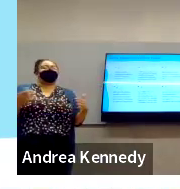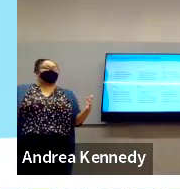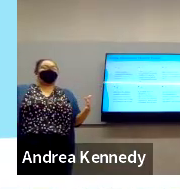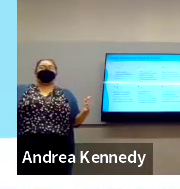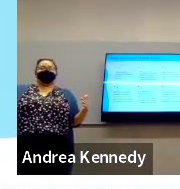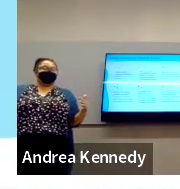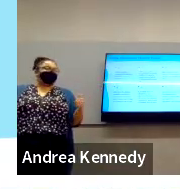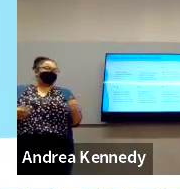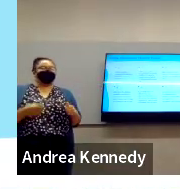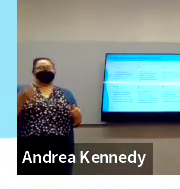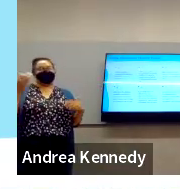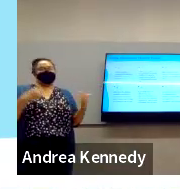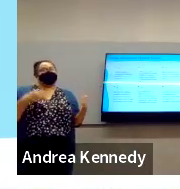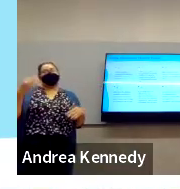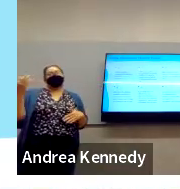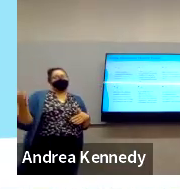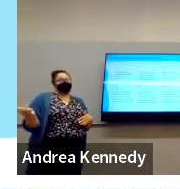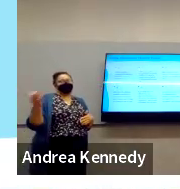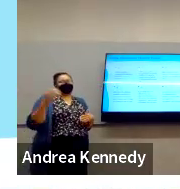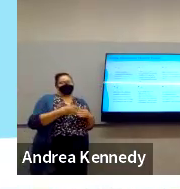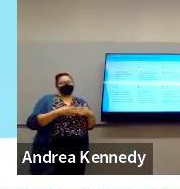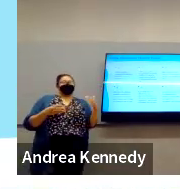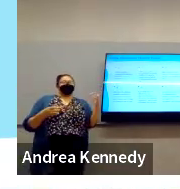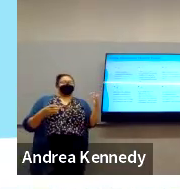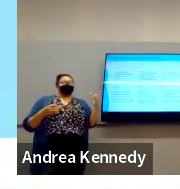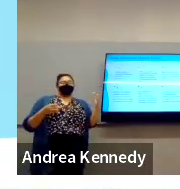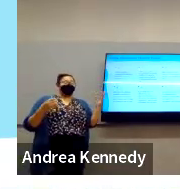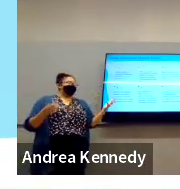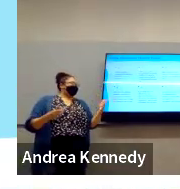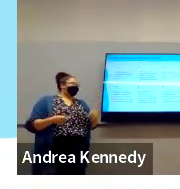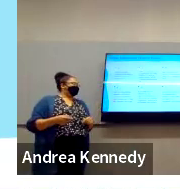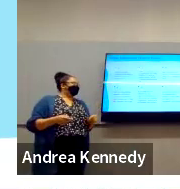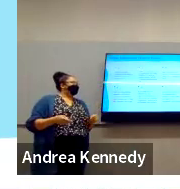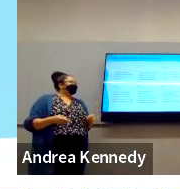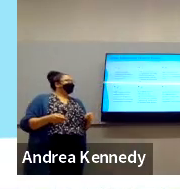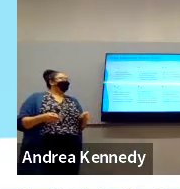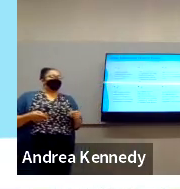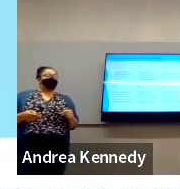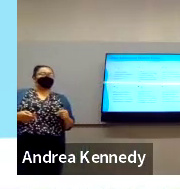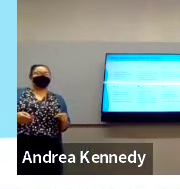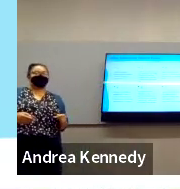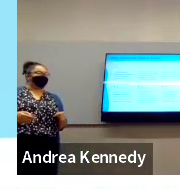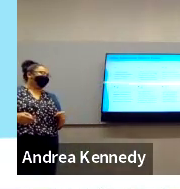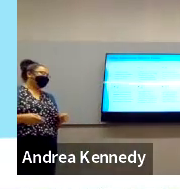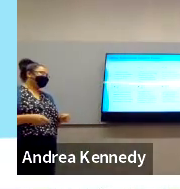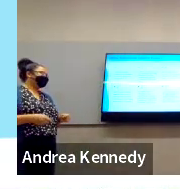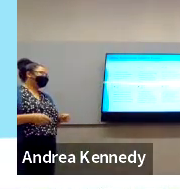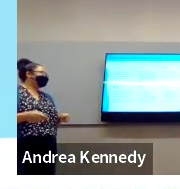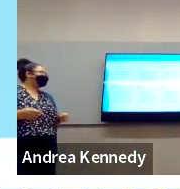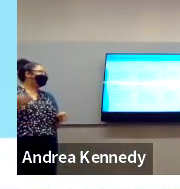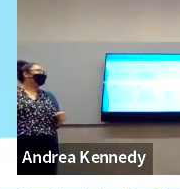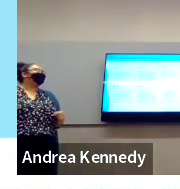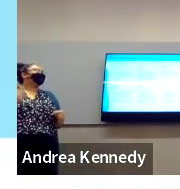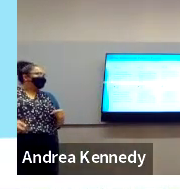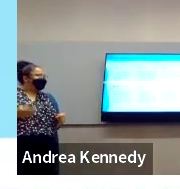serve a notice to the tenant for either a decrease or an increase when it's appropriate to serve the notice.